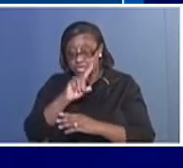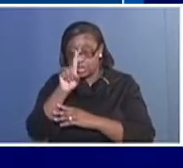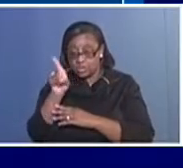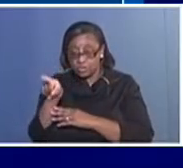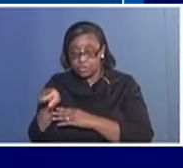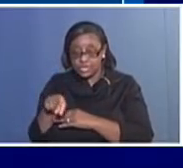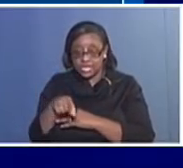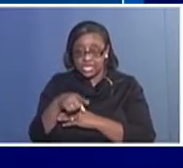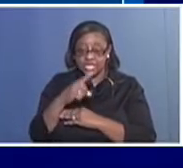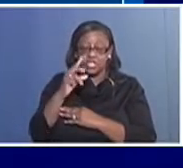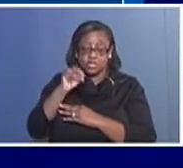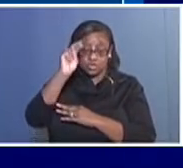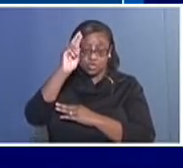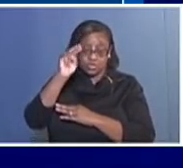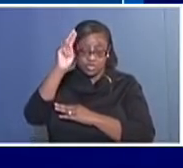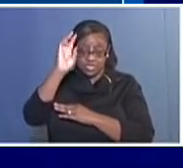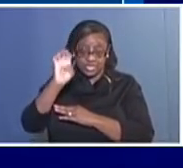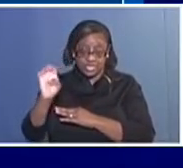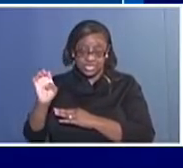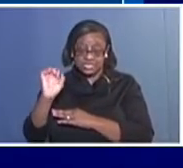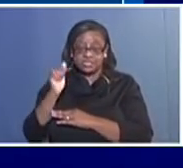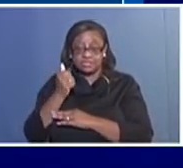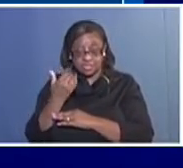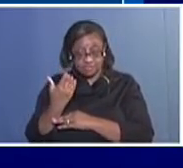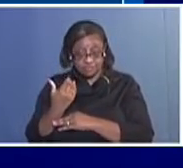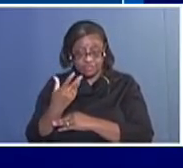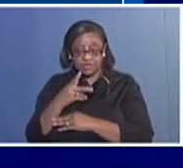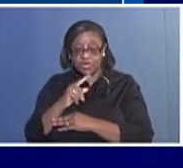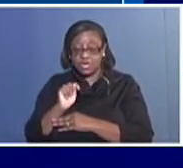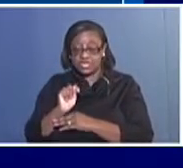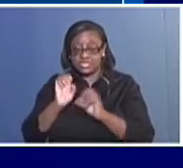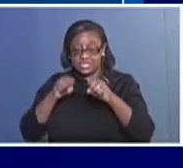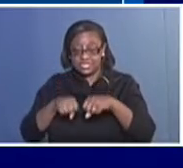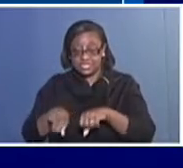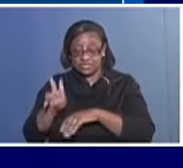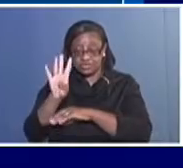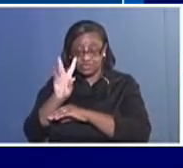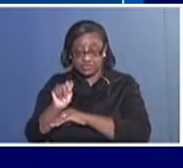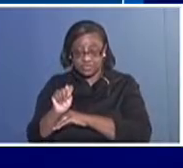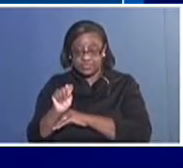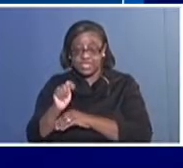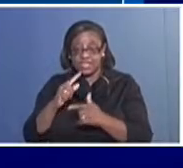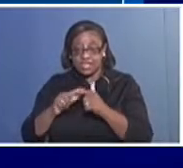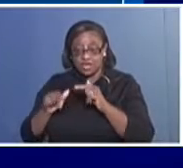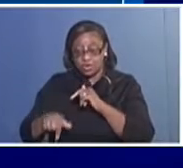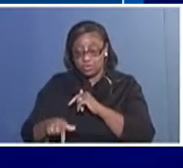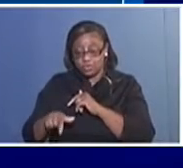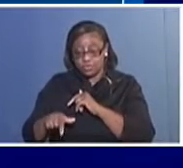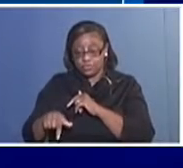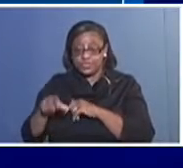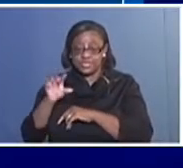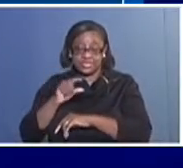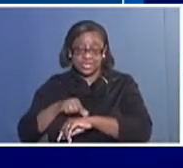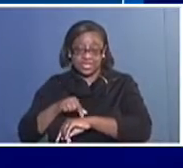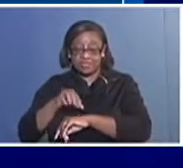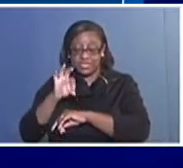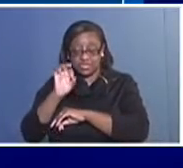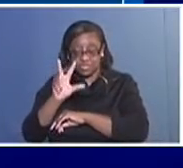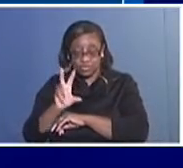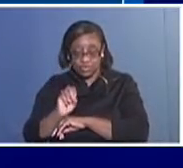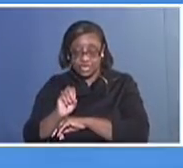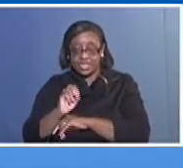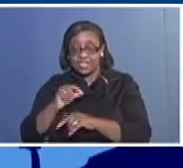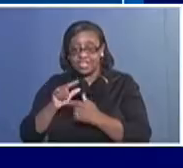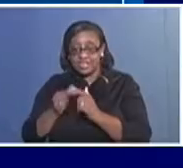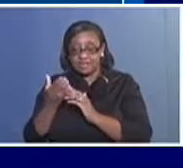rotation, becoming north to northeast at 10 to 15 knots. Wave heights unchanged at 2 to 4 feet. Low tide, 9:30 in the morning, high tide at 3:09